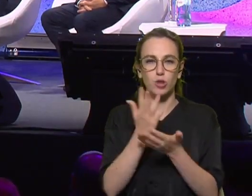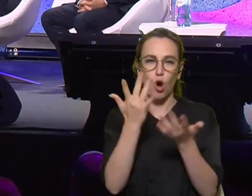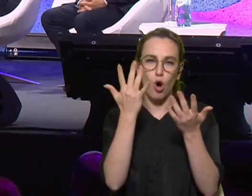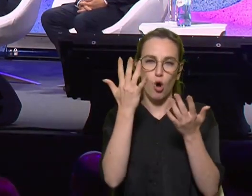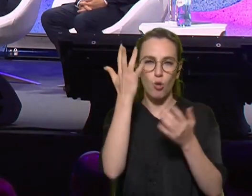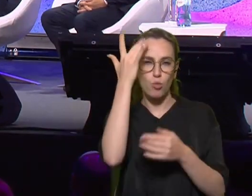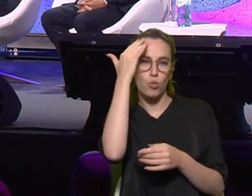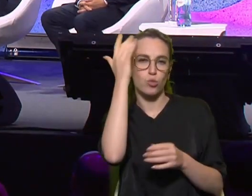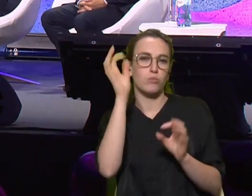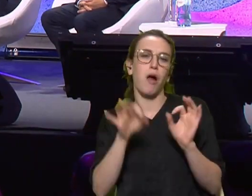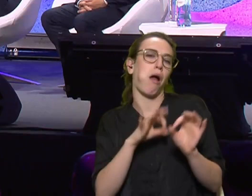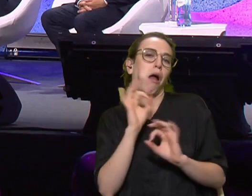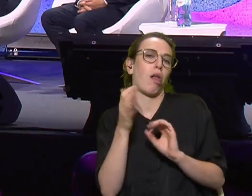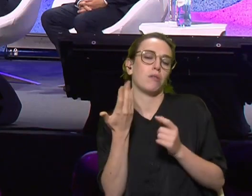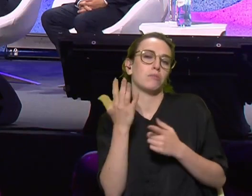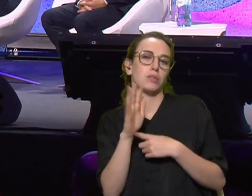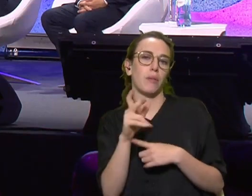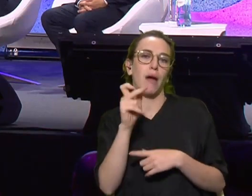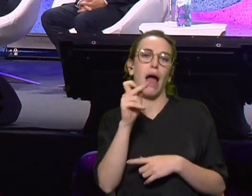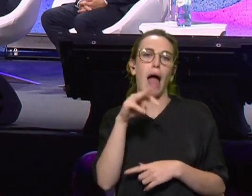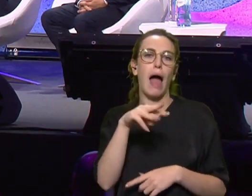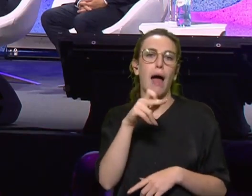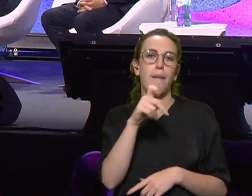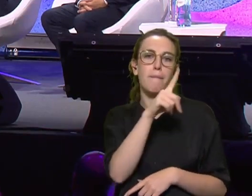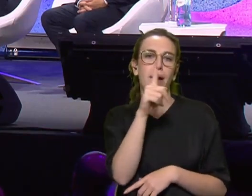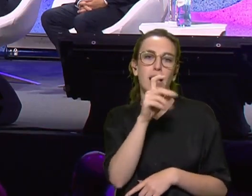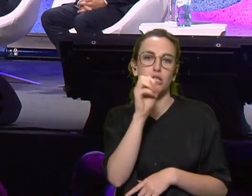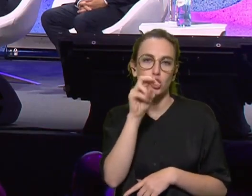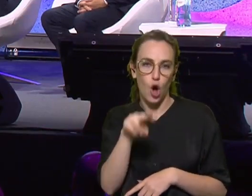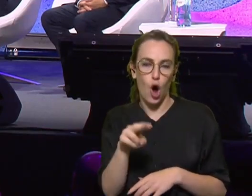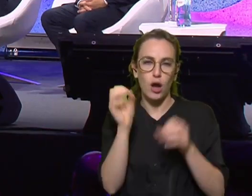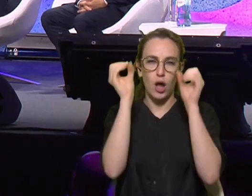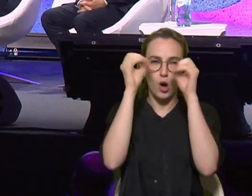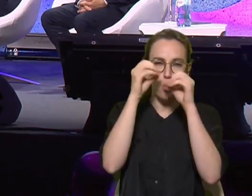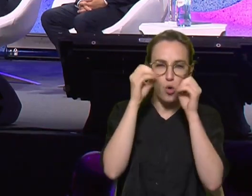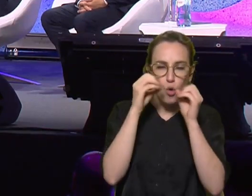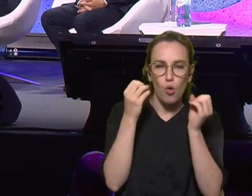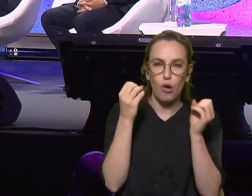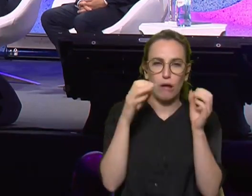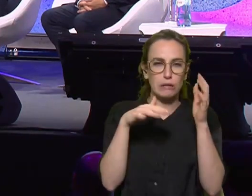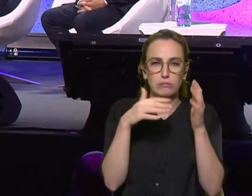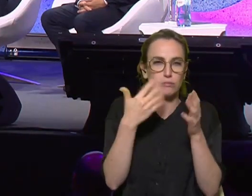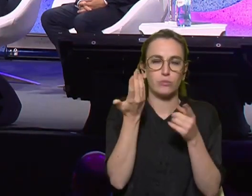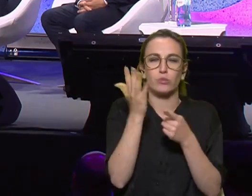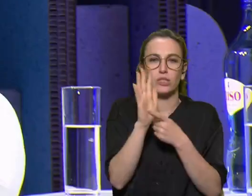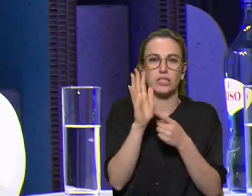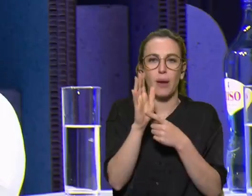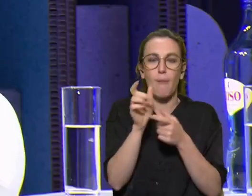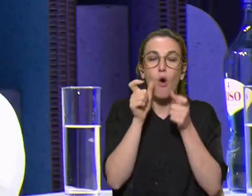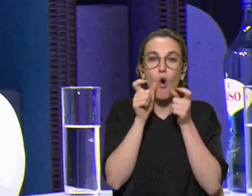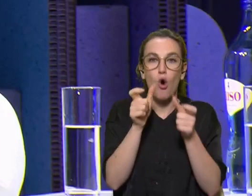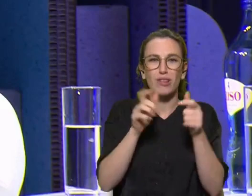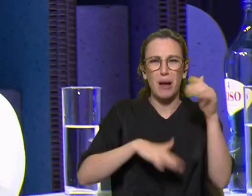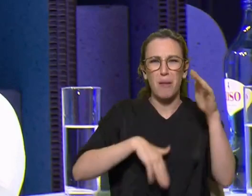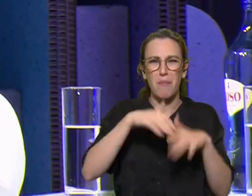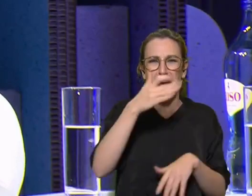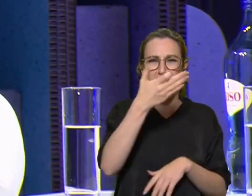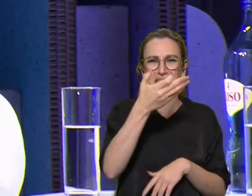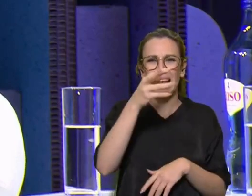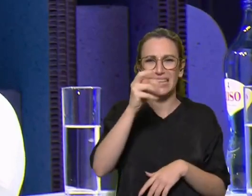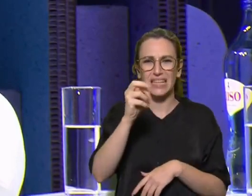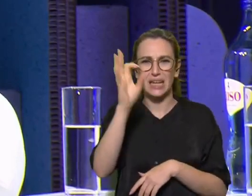behind? And so Amazon, Google, Microsoft, let's control them.